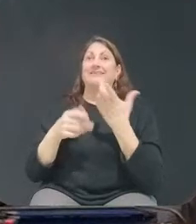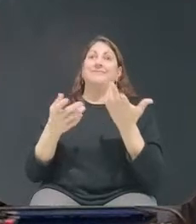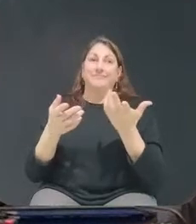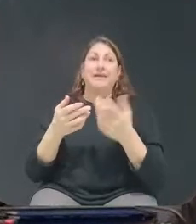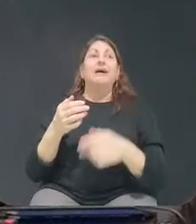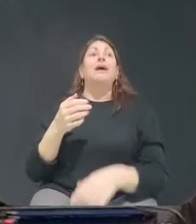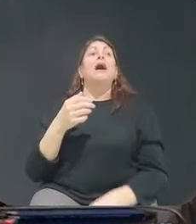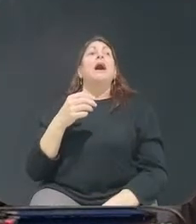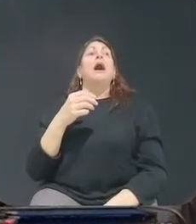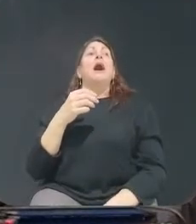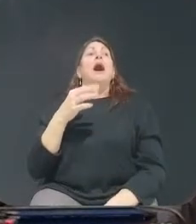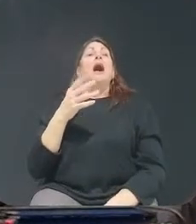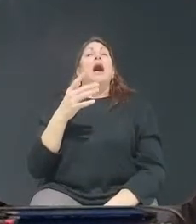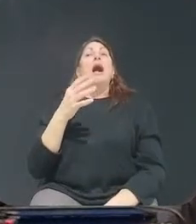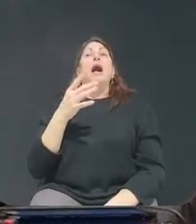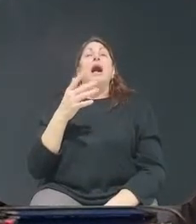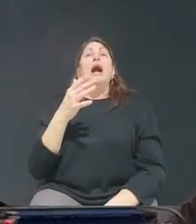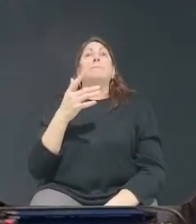that.